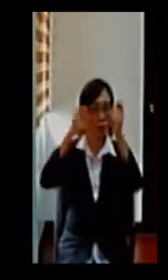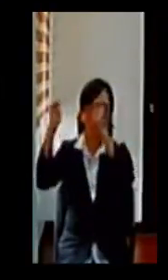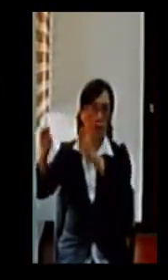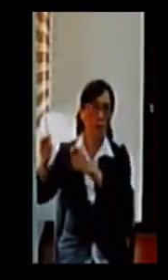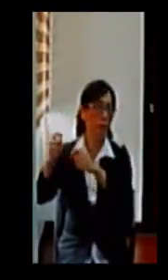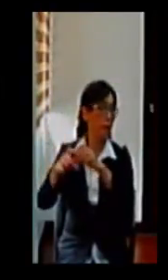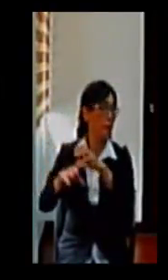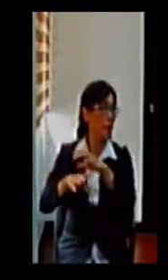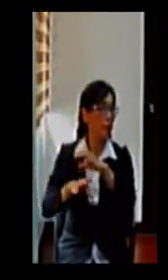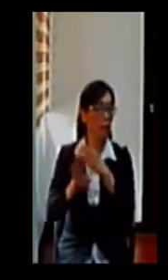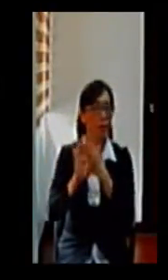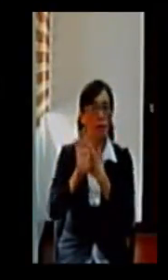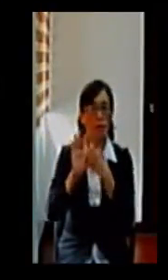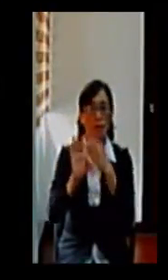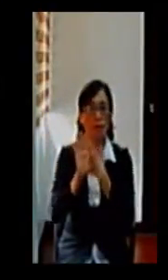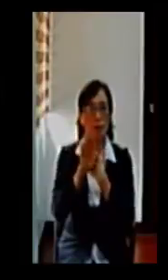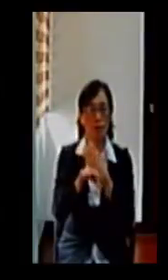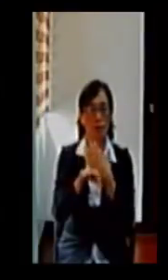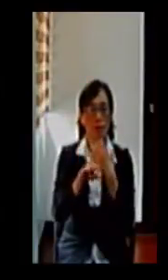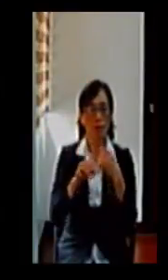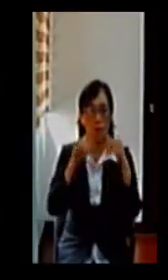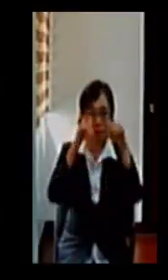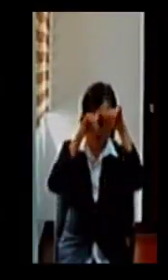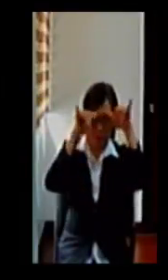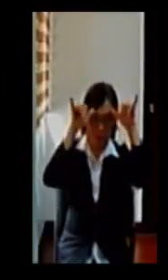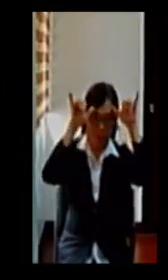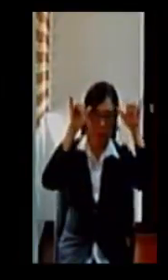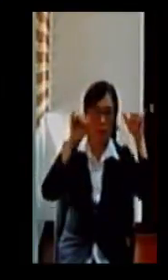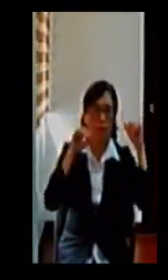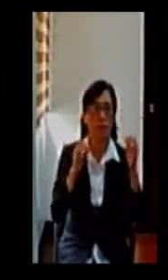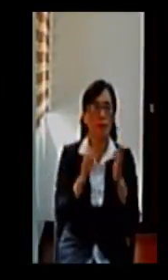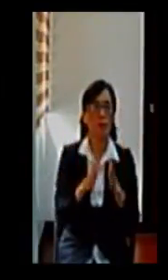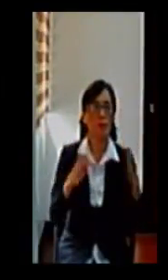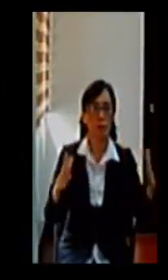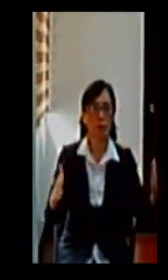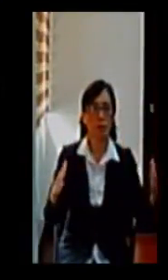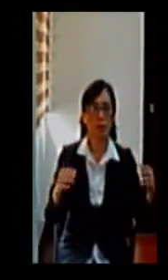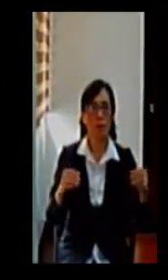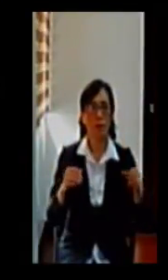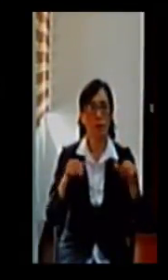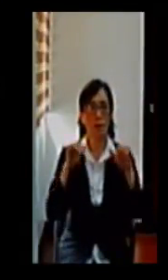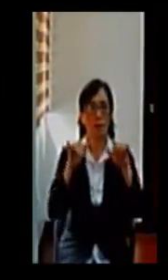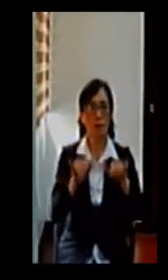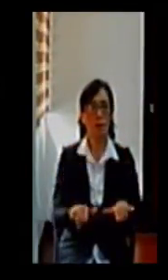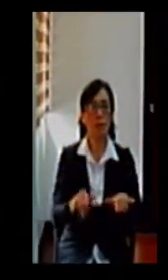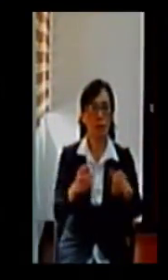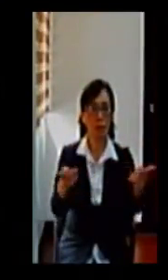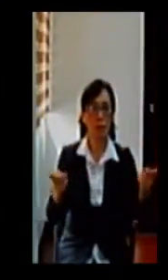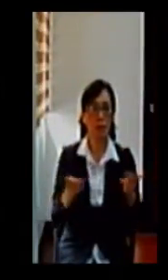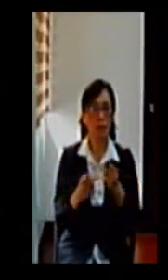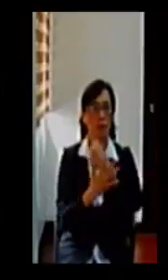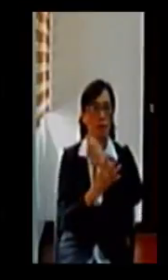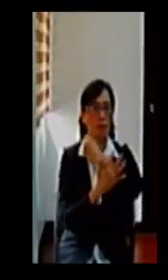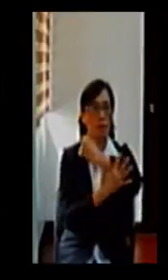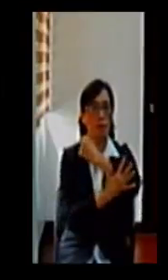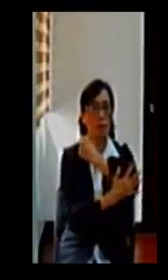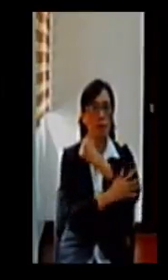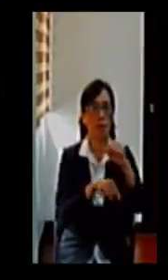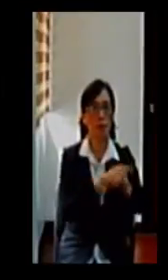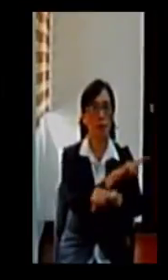But going back to the tamarau, much of their habitats in grassland, because they are now